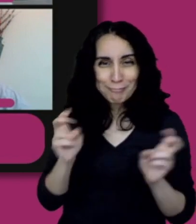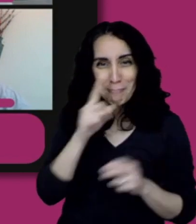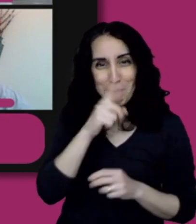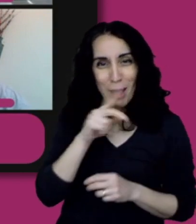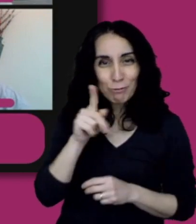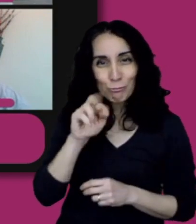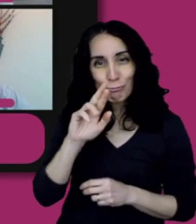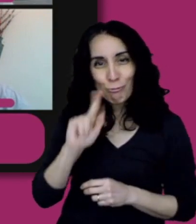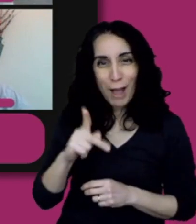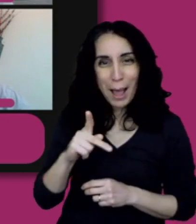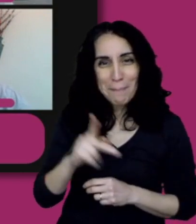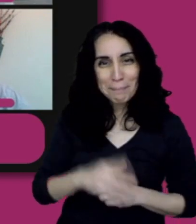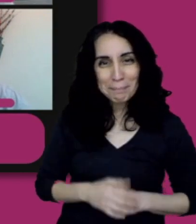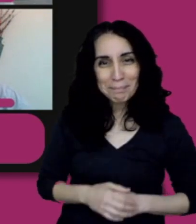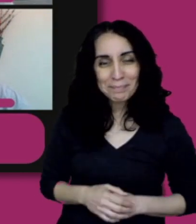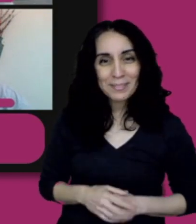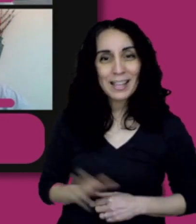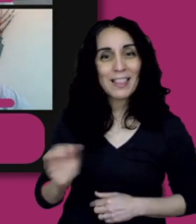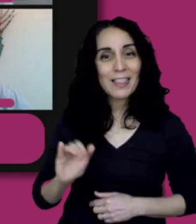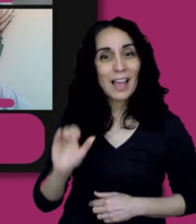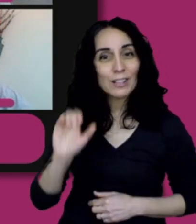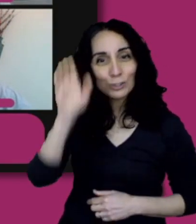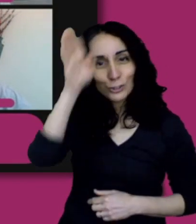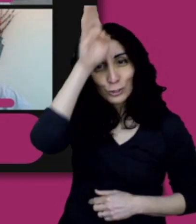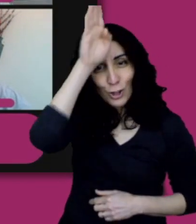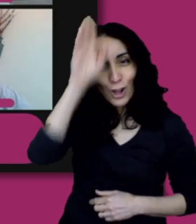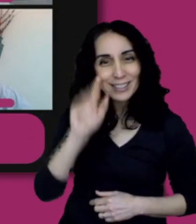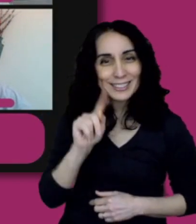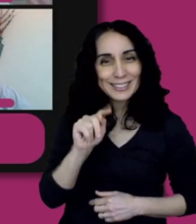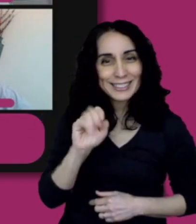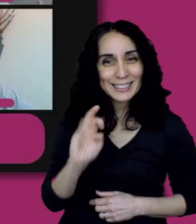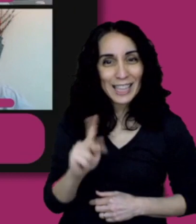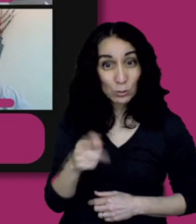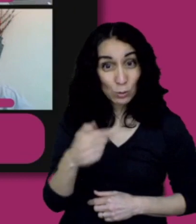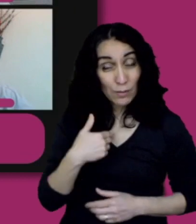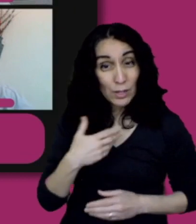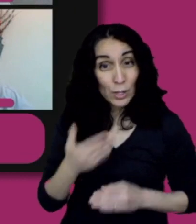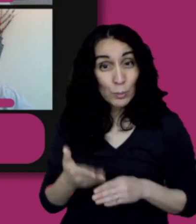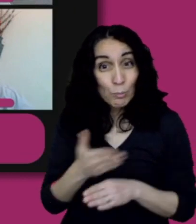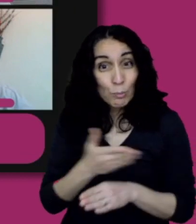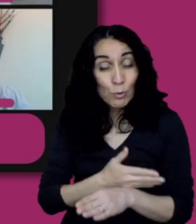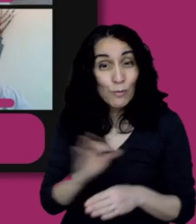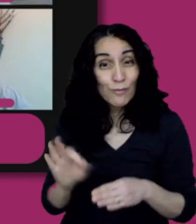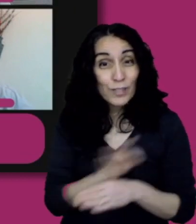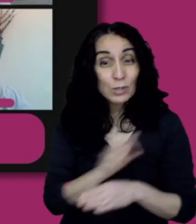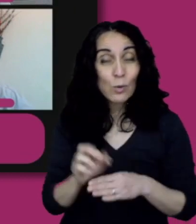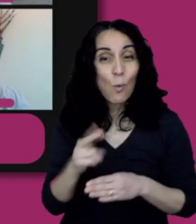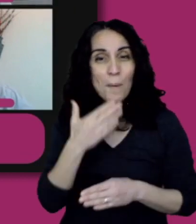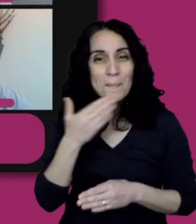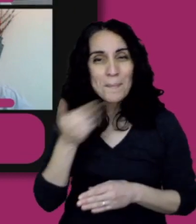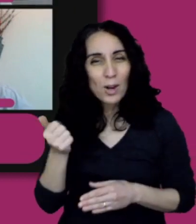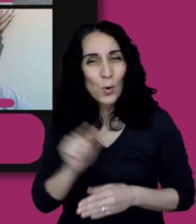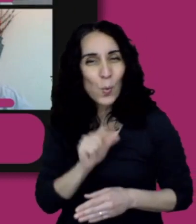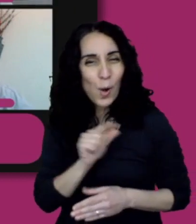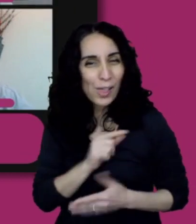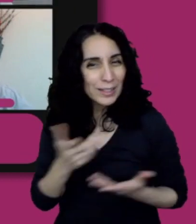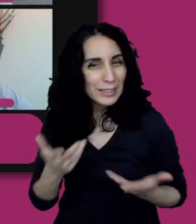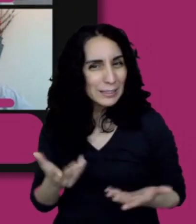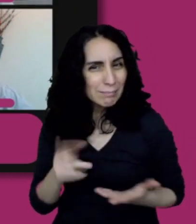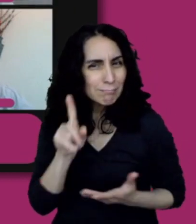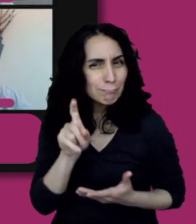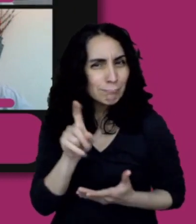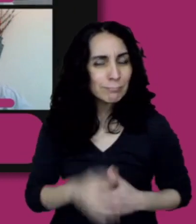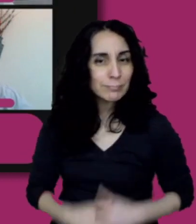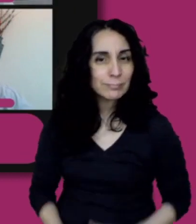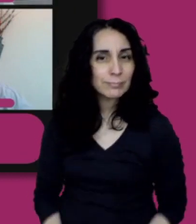better mousetrap? As they say on Shark Tank, do you have an improved feature or better quality? So